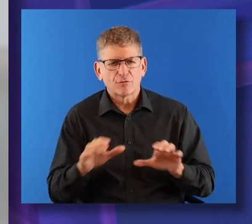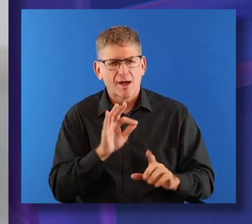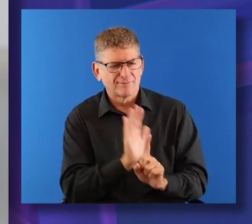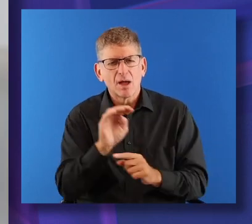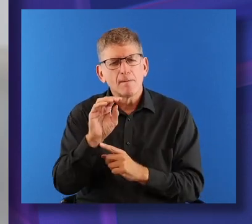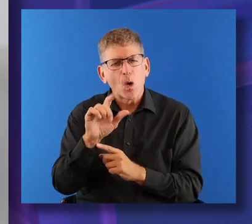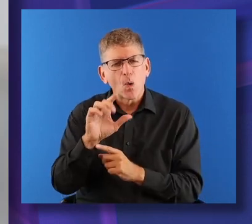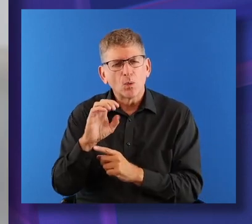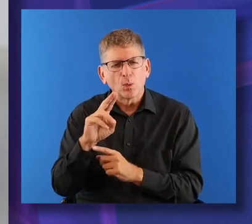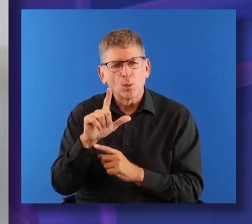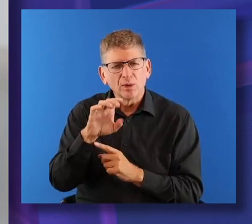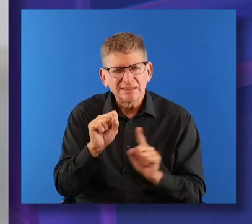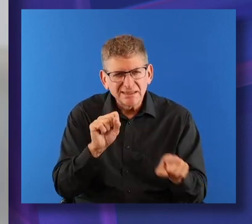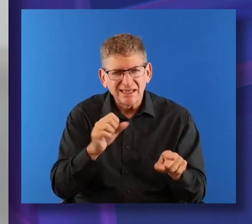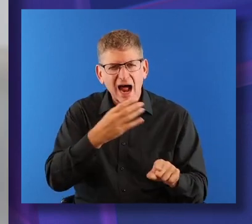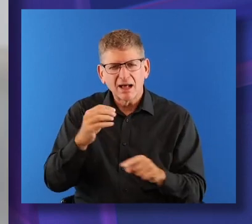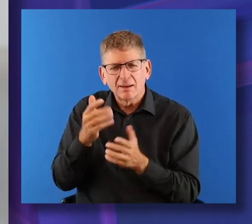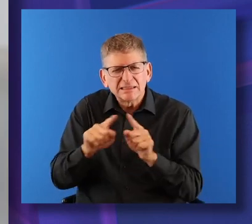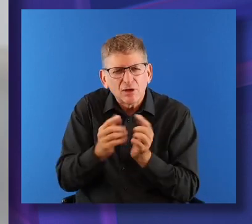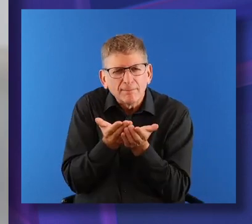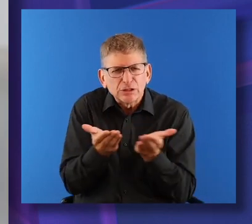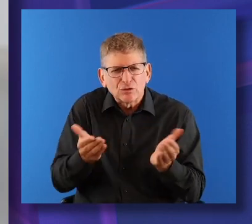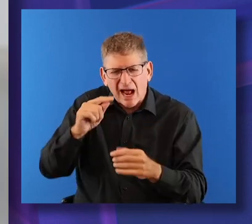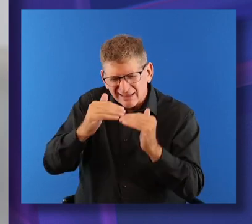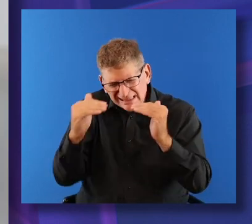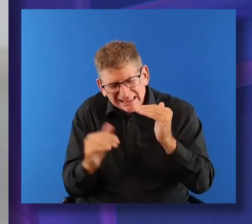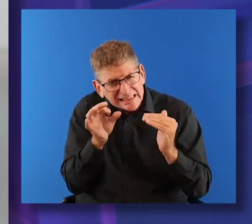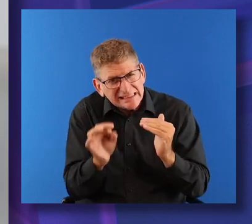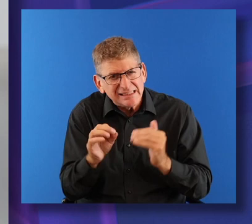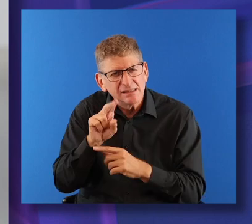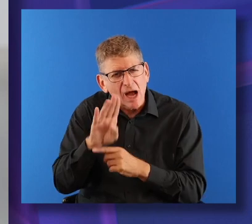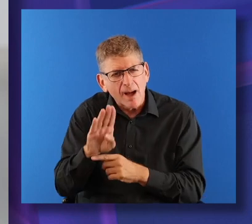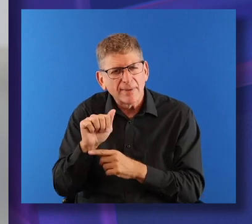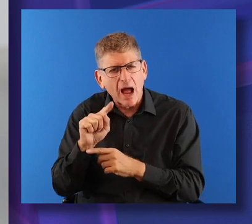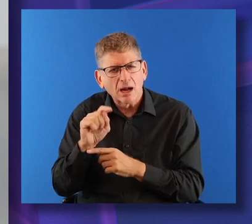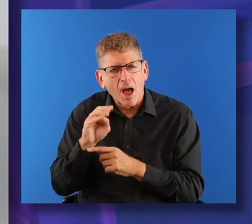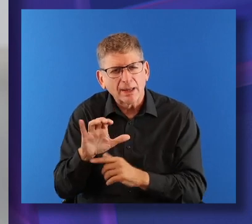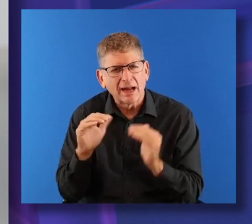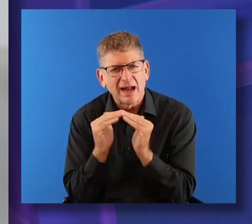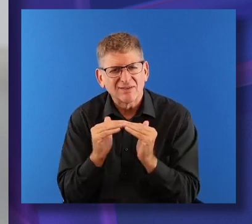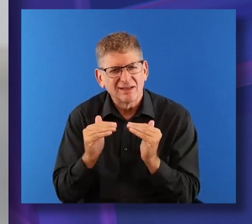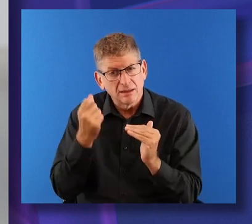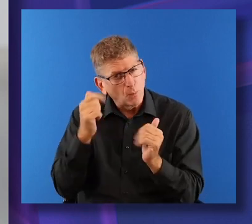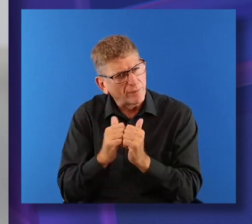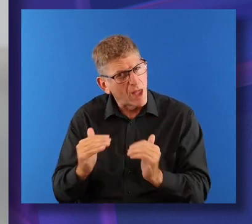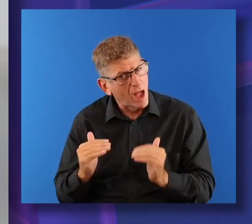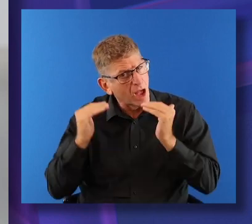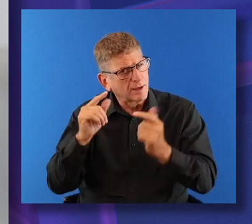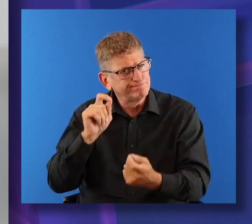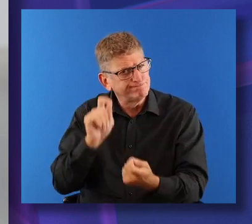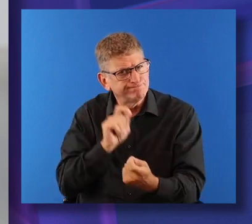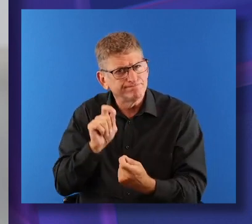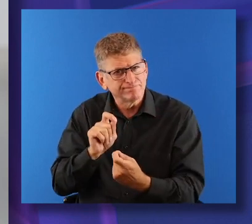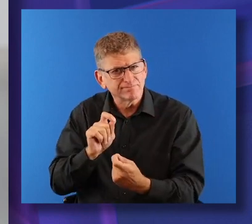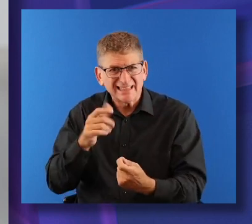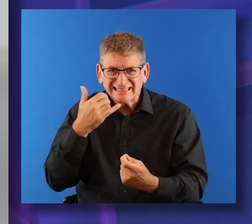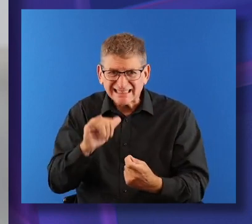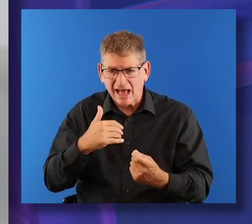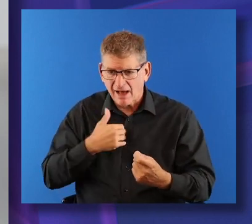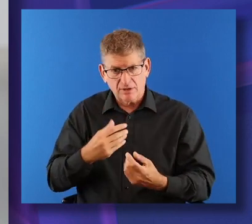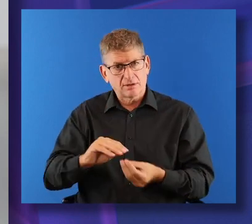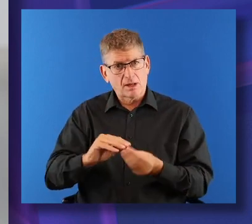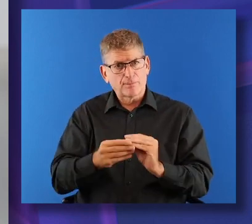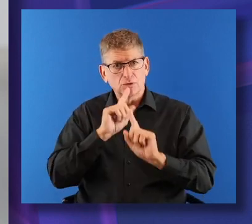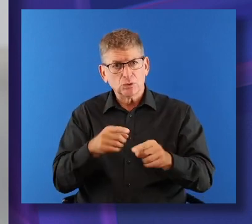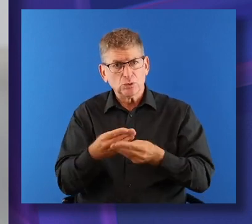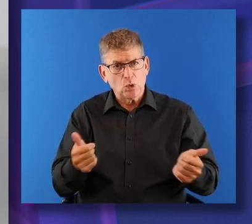numerical solution with high accuracy is only possible for very small systems consisting of a handful of atoms. The cost of